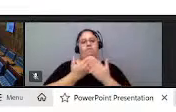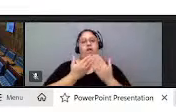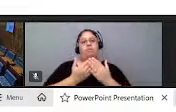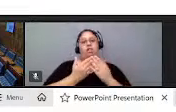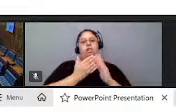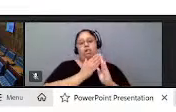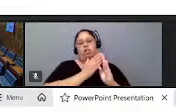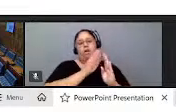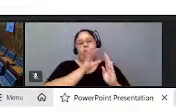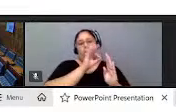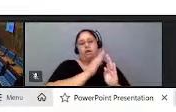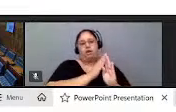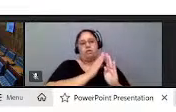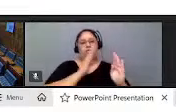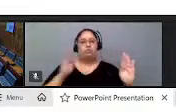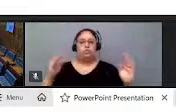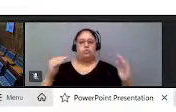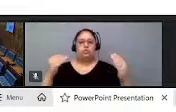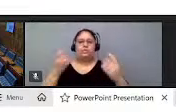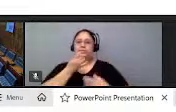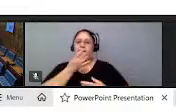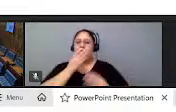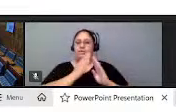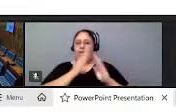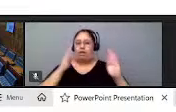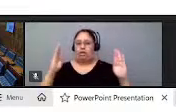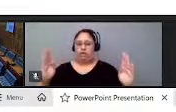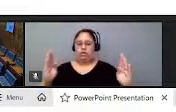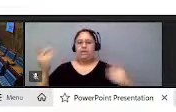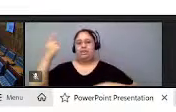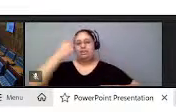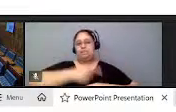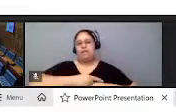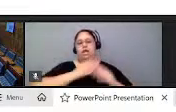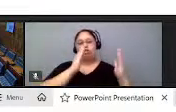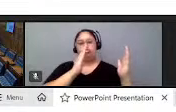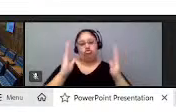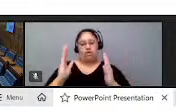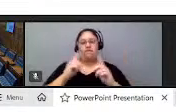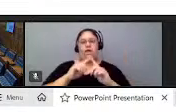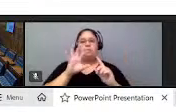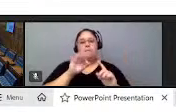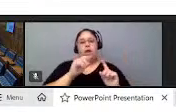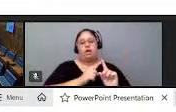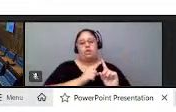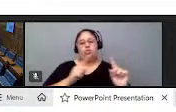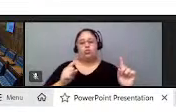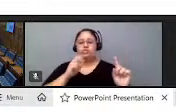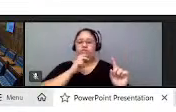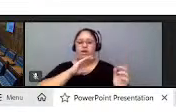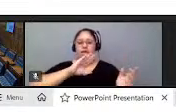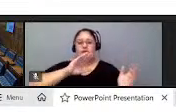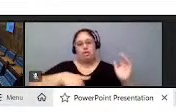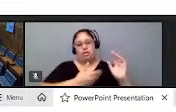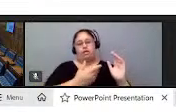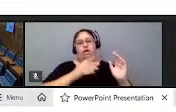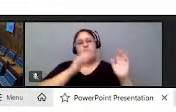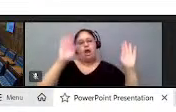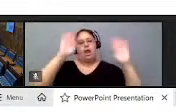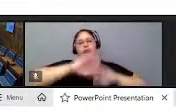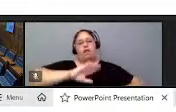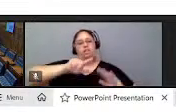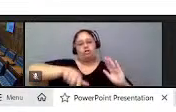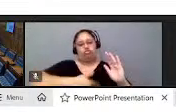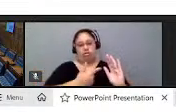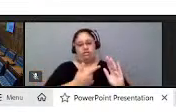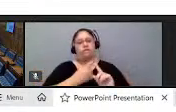to work from Monday uh to Saturday uh day shift and also Monday to Friday night shift as opposed to